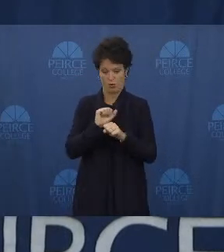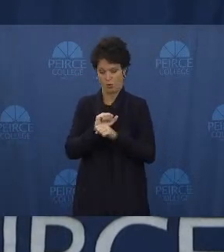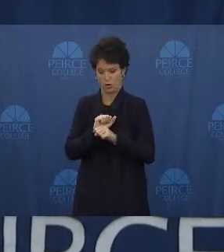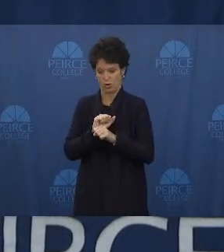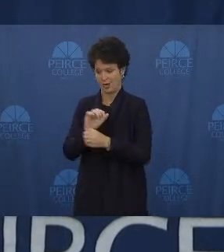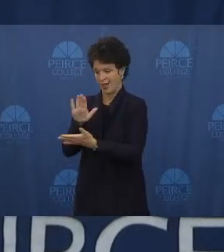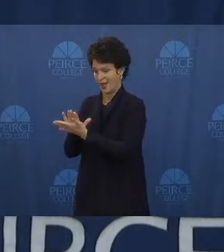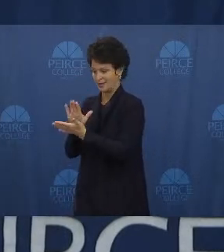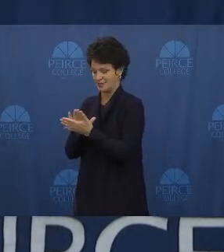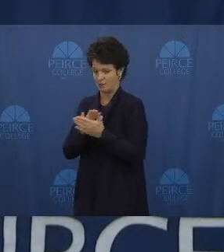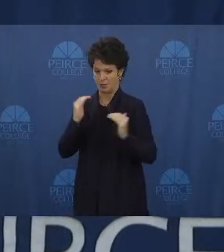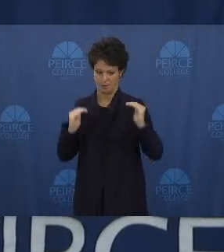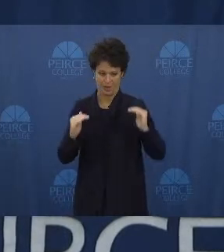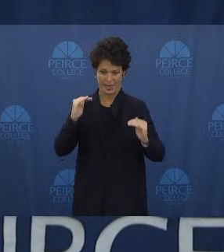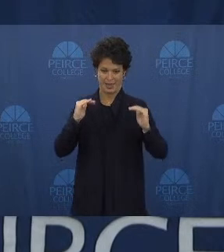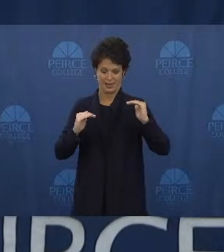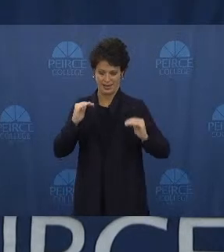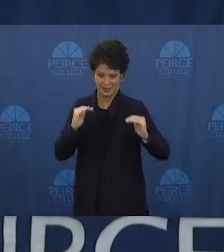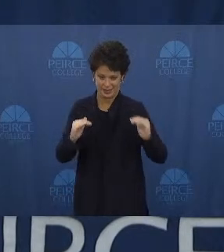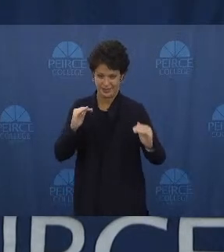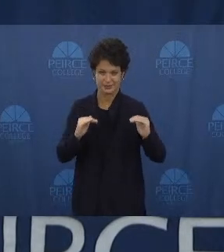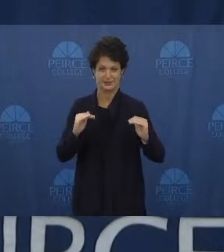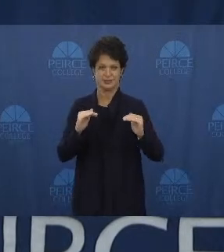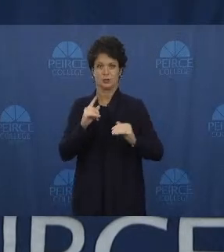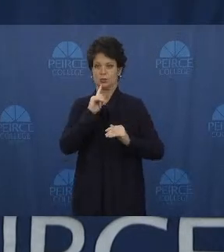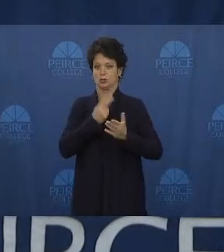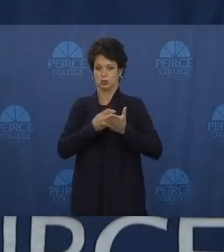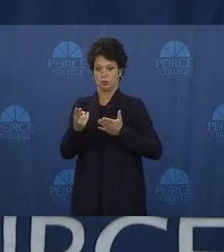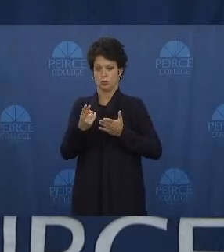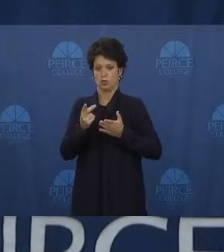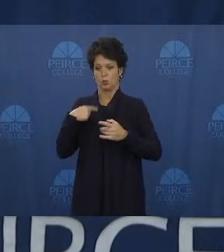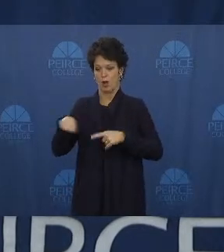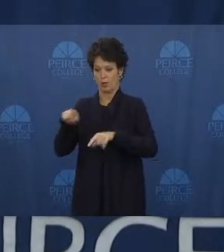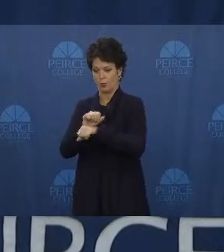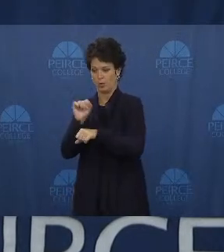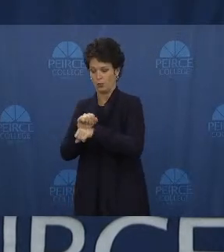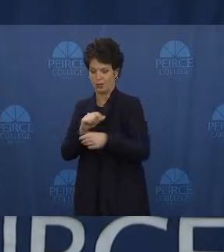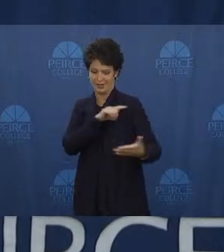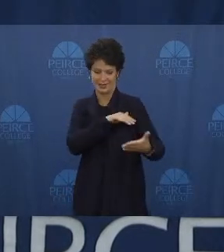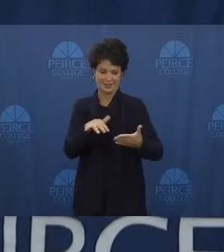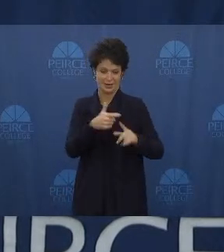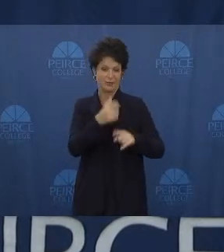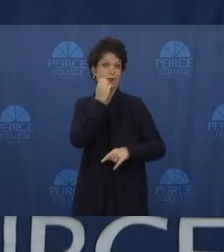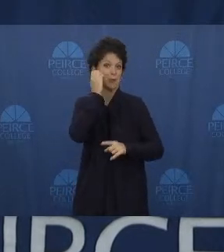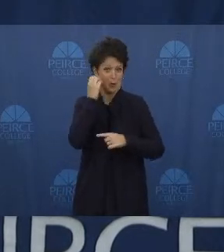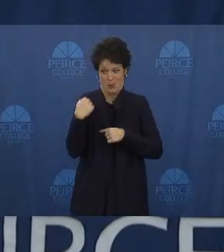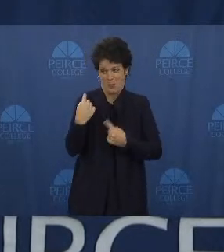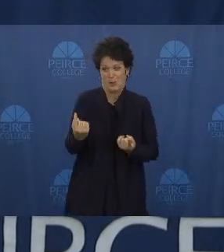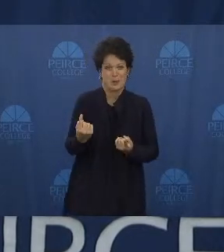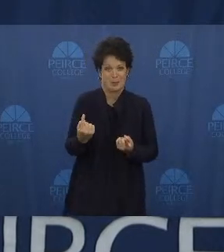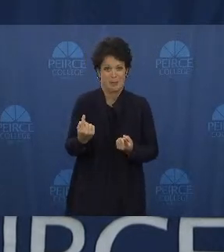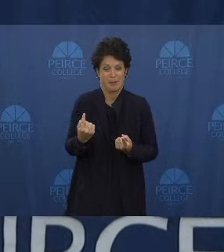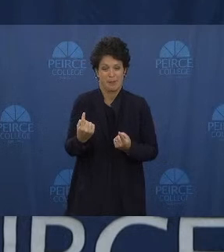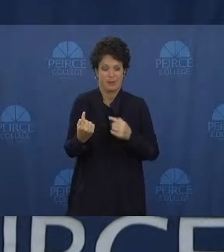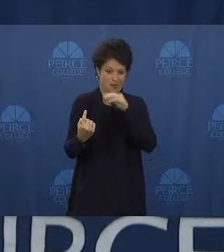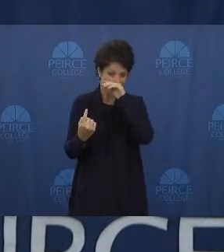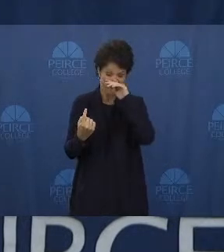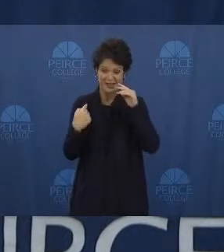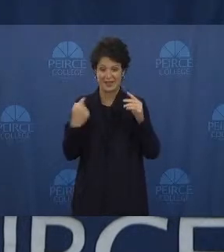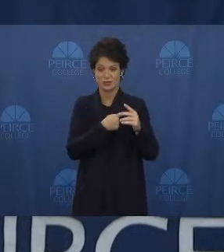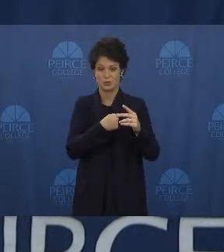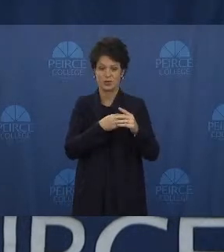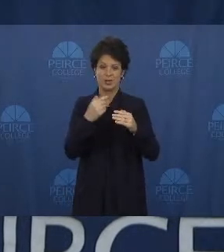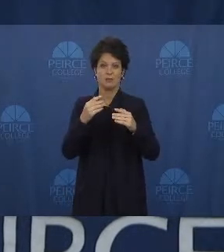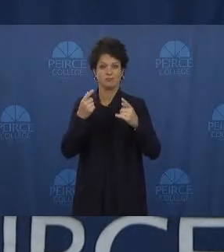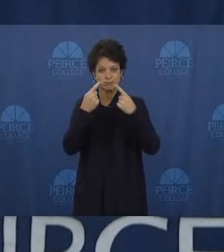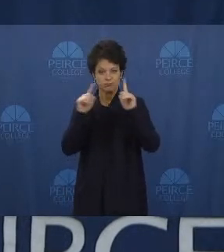our academics. This is especially true recently while we all worked and studied from home. As we set off on our collective